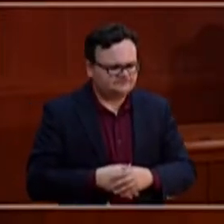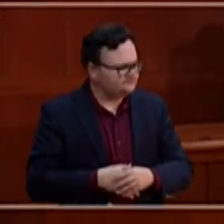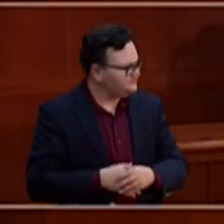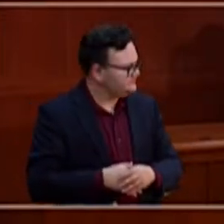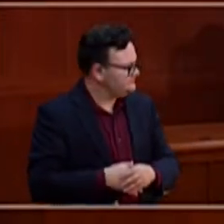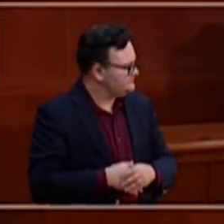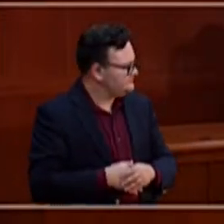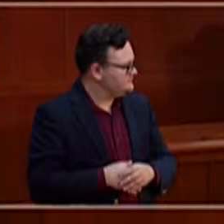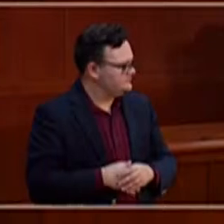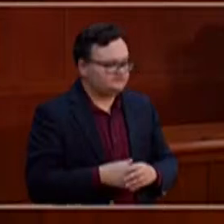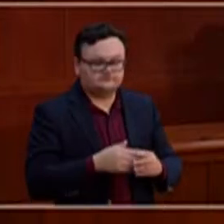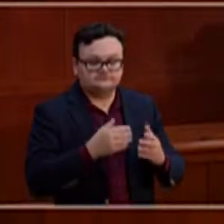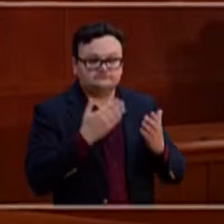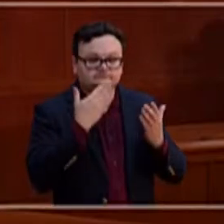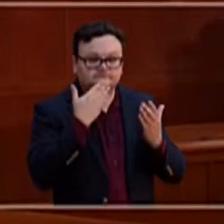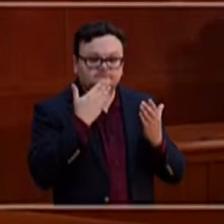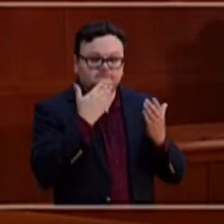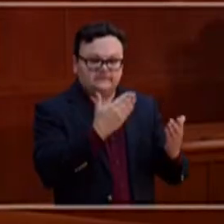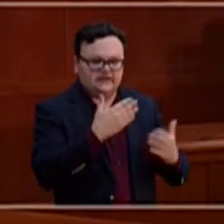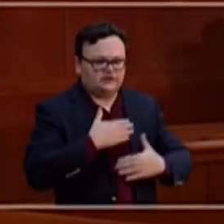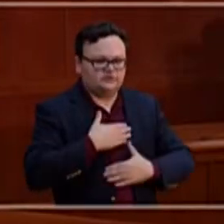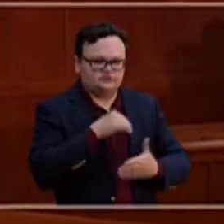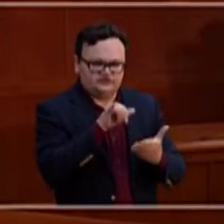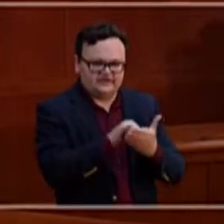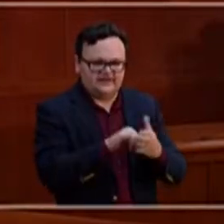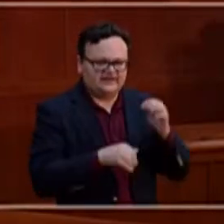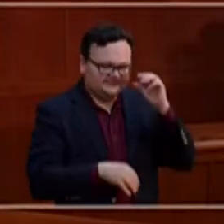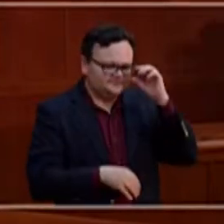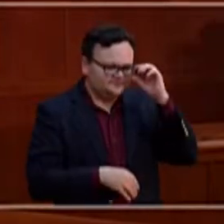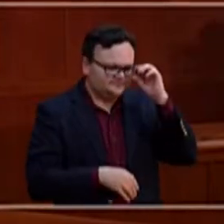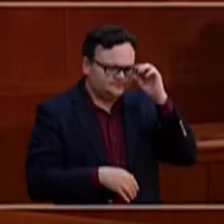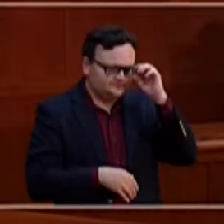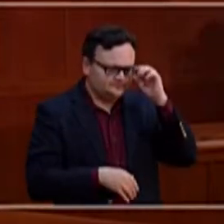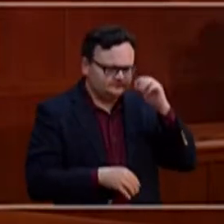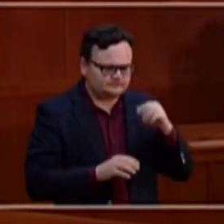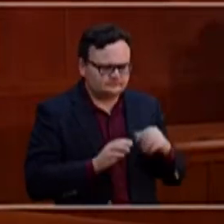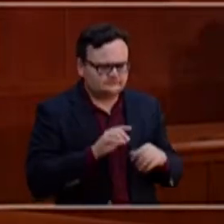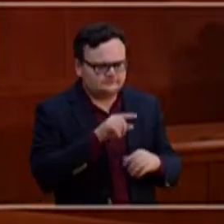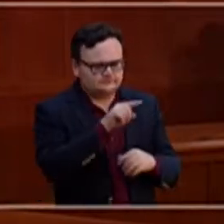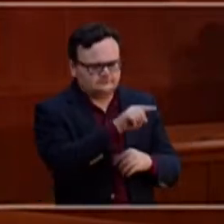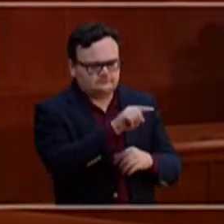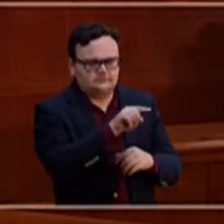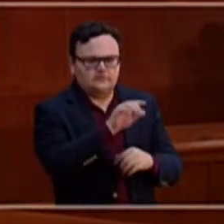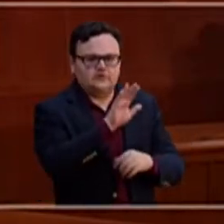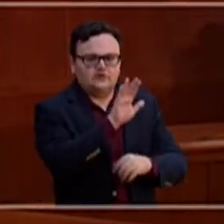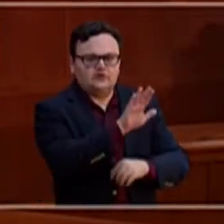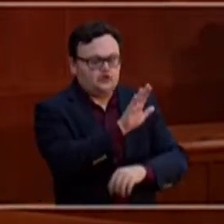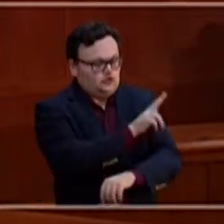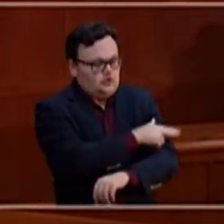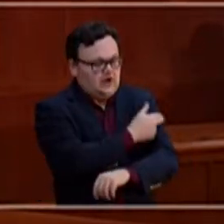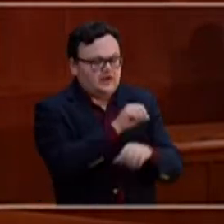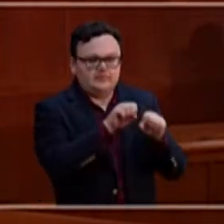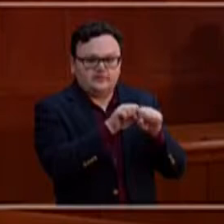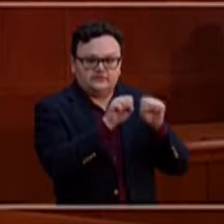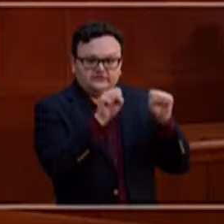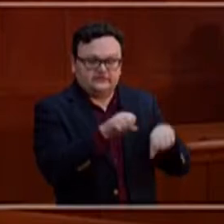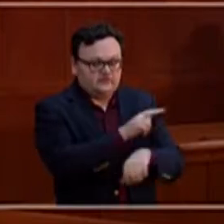Oh, great. Yeah, no, appreciate it. Thanks for, your members have worked really hard to care for a